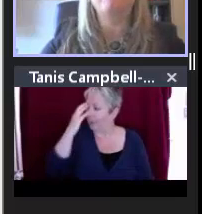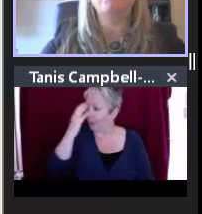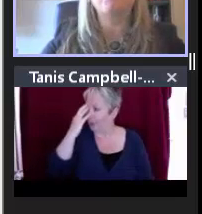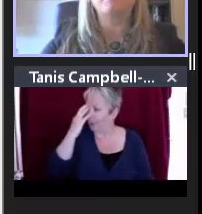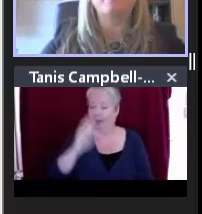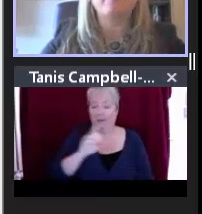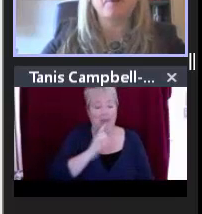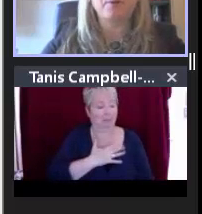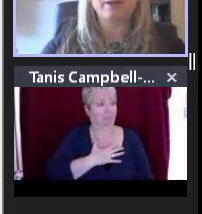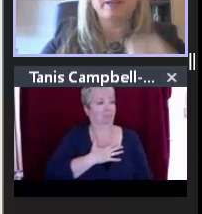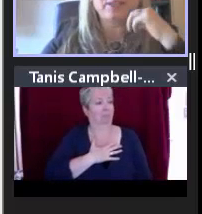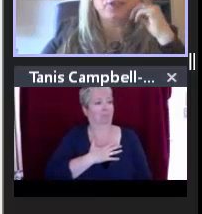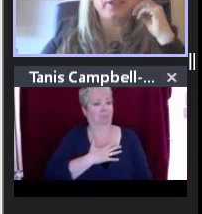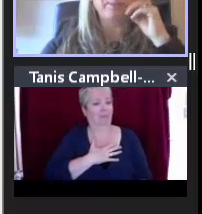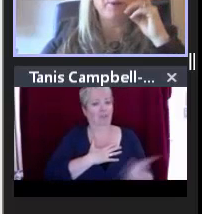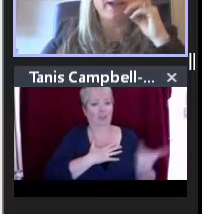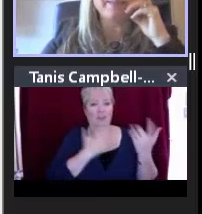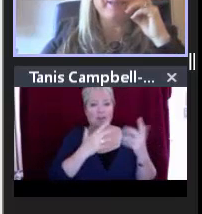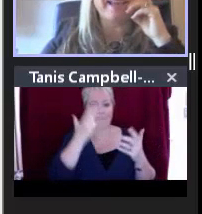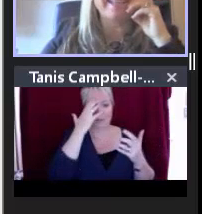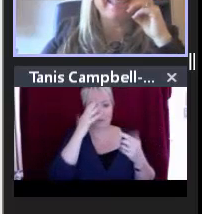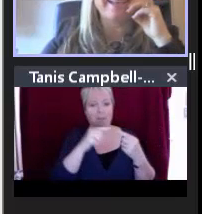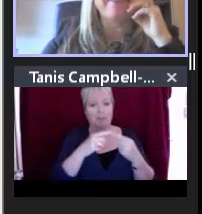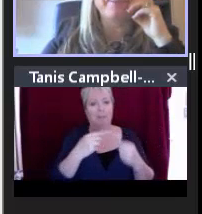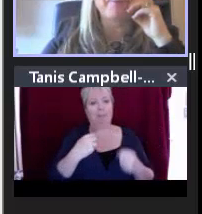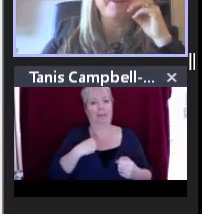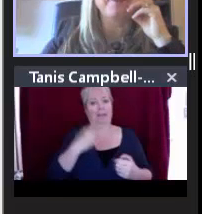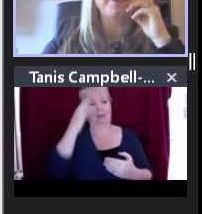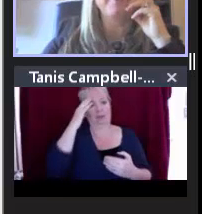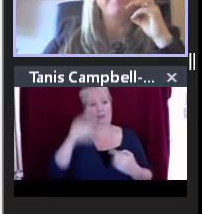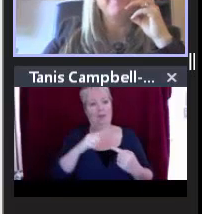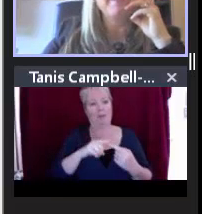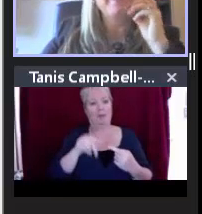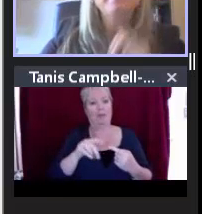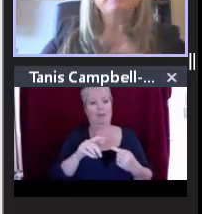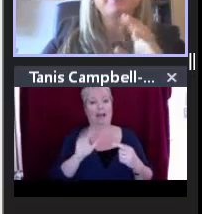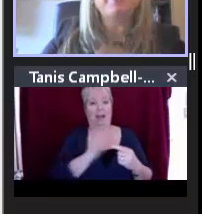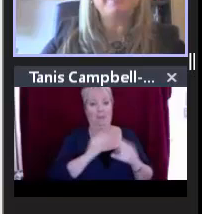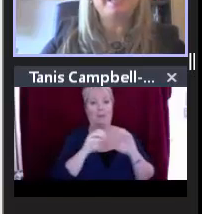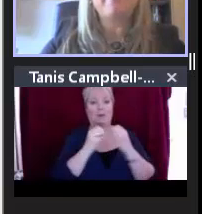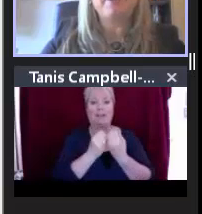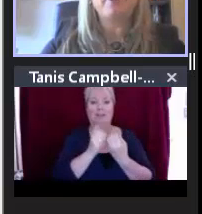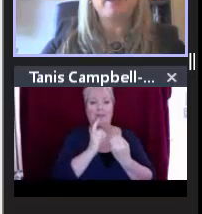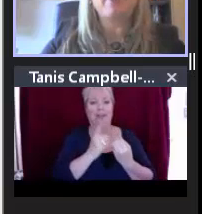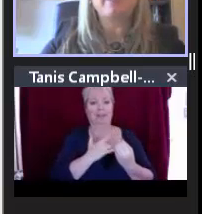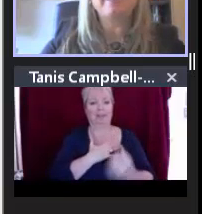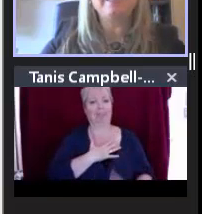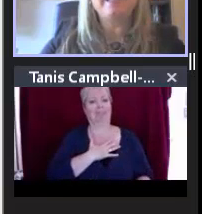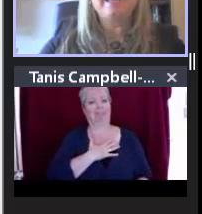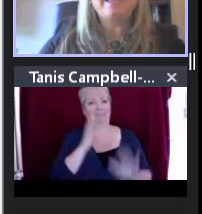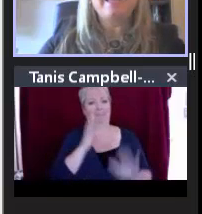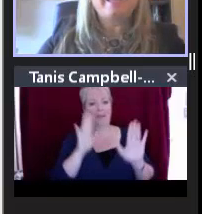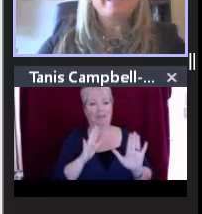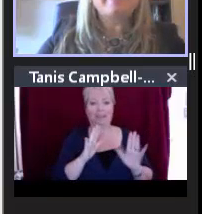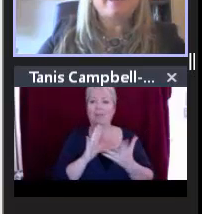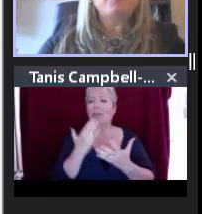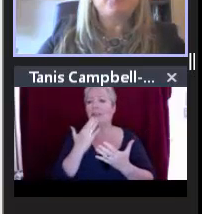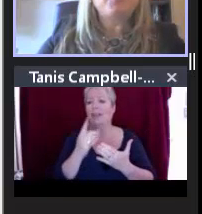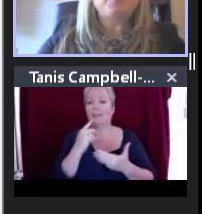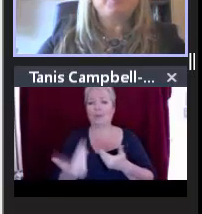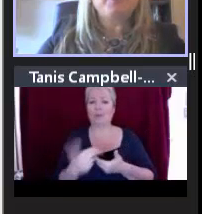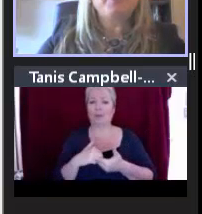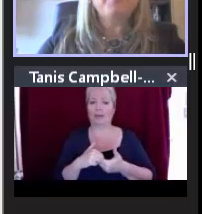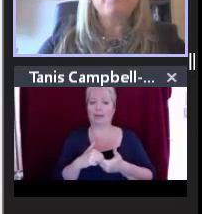already know a lot about our organization. It surprised me that day. It was wonderful. So it's great to have you here, Carolyn.